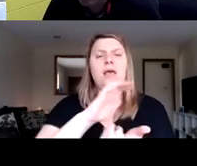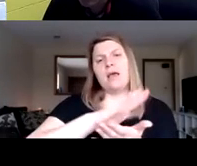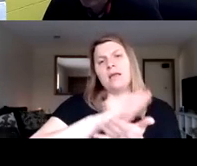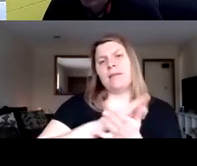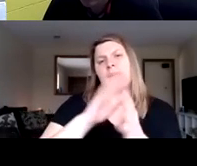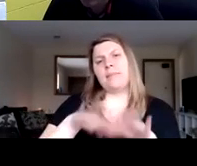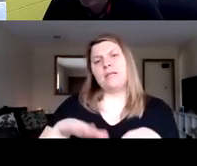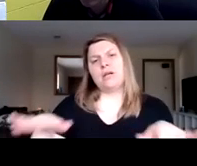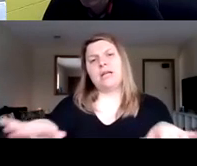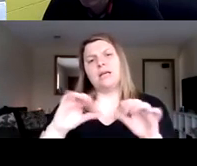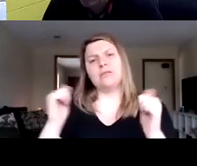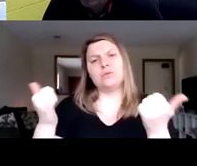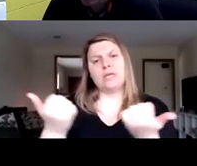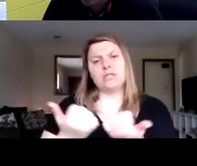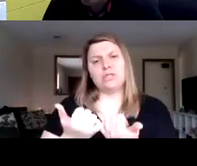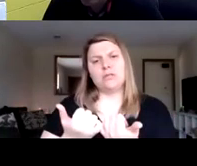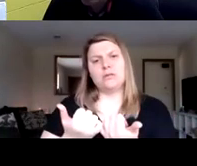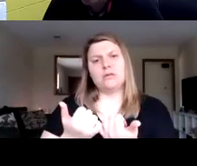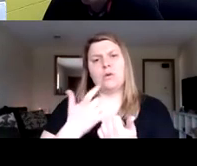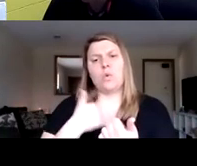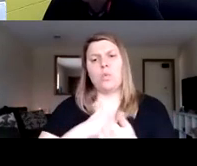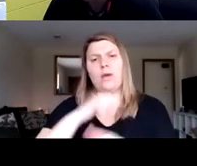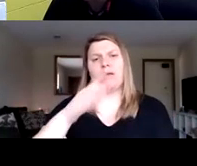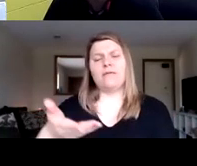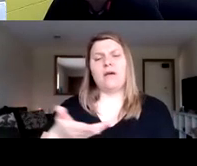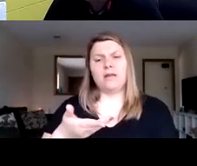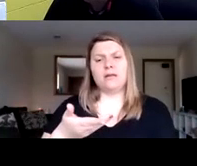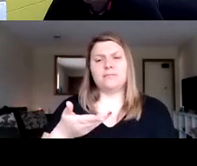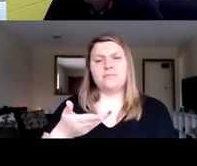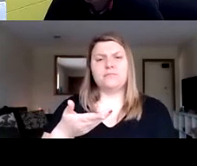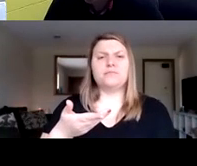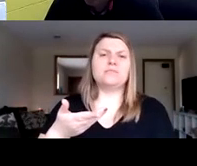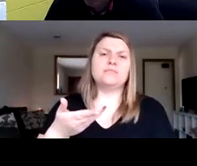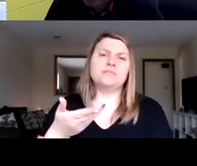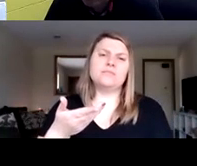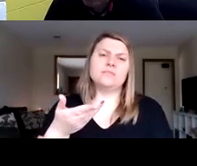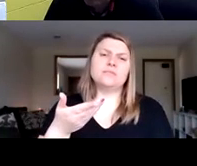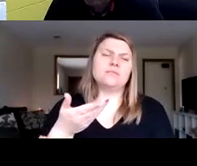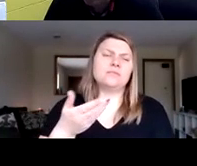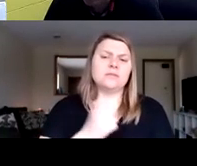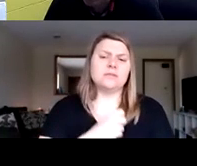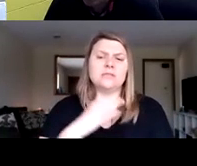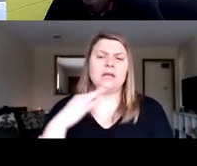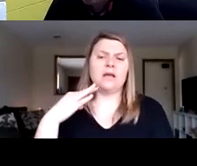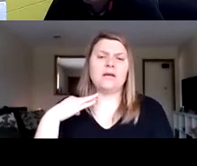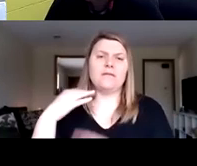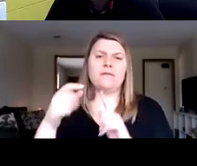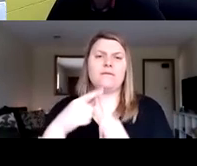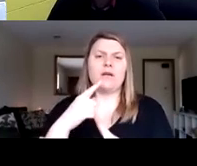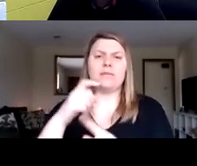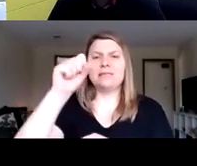Pediatric Association, we invited a faculty